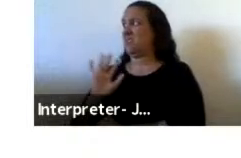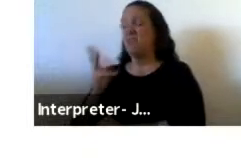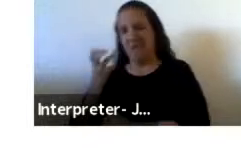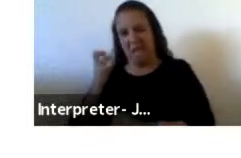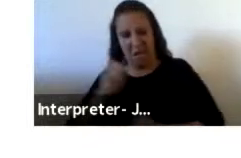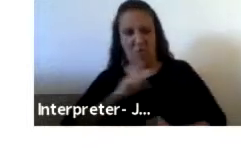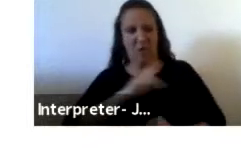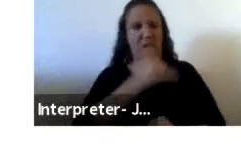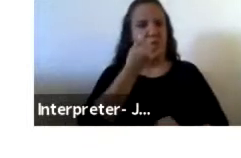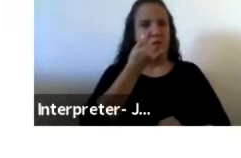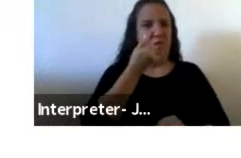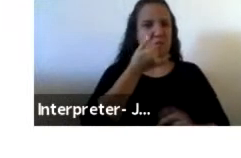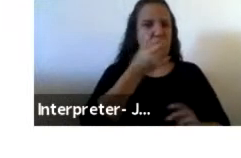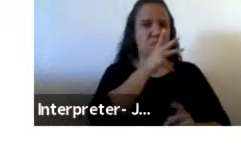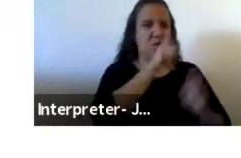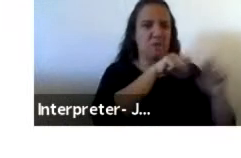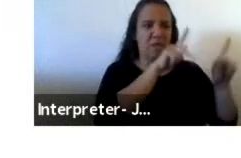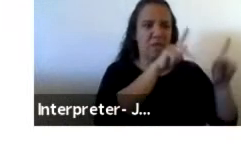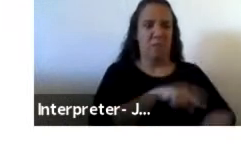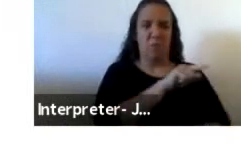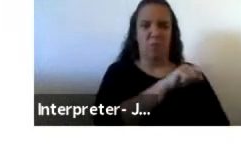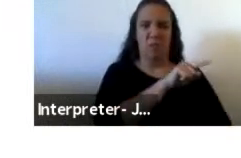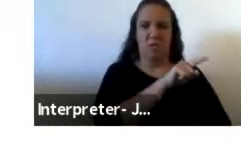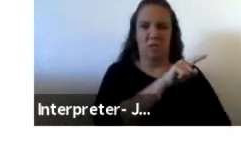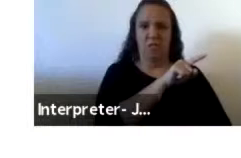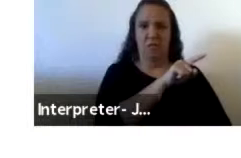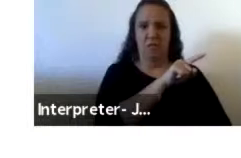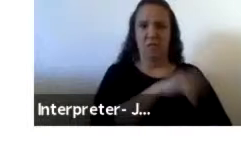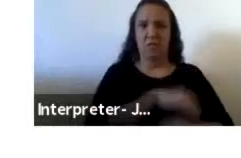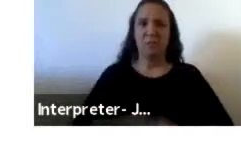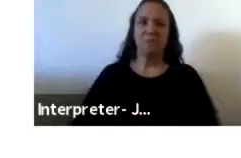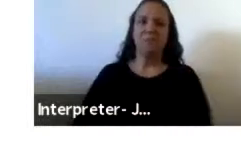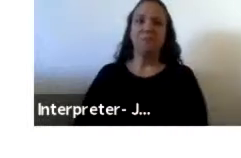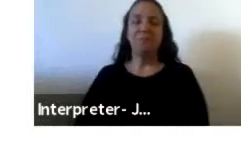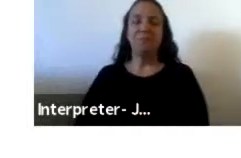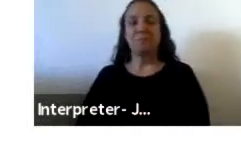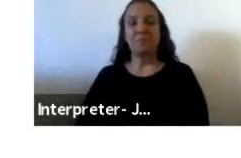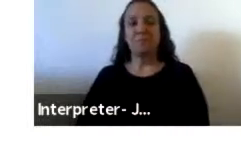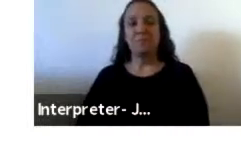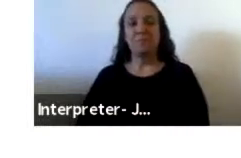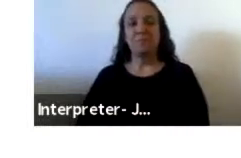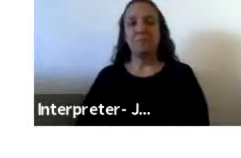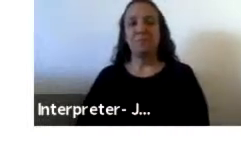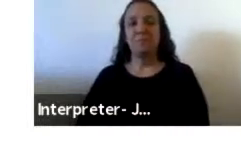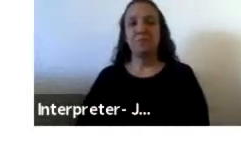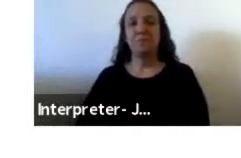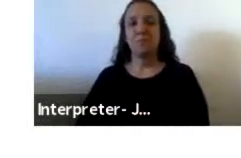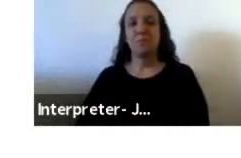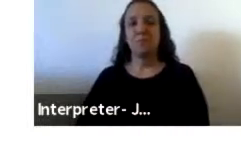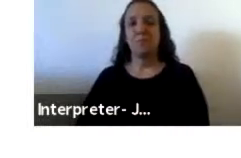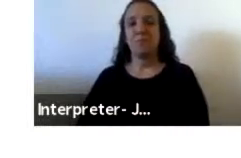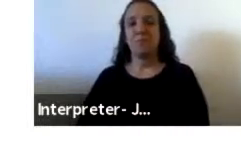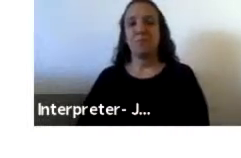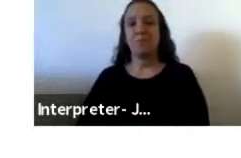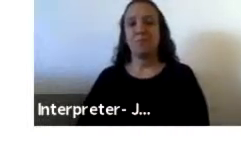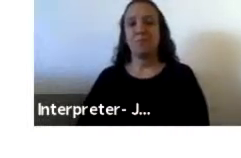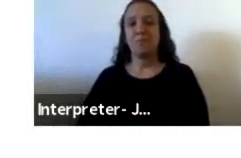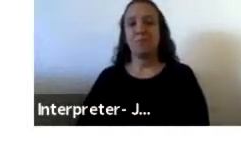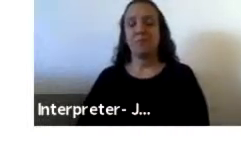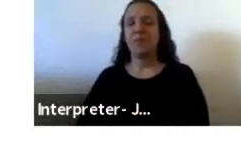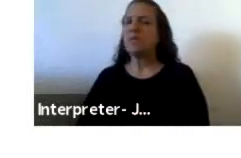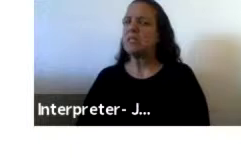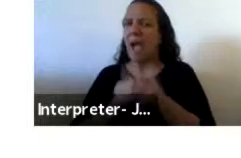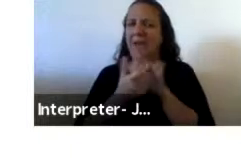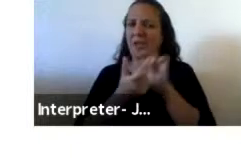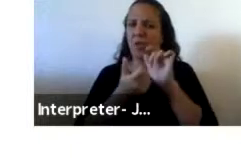because it goes back to that loyalty, that relationship. So the best way to transform your brick and mortar and it's really, you know what,